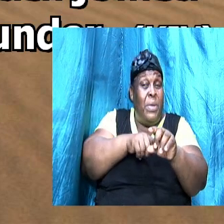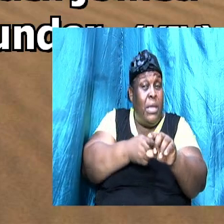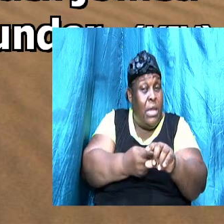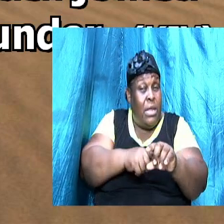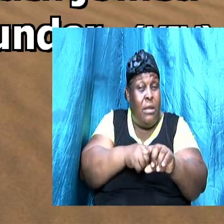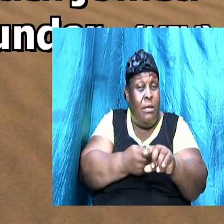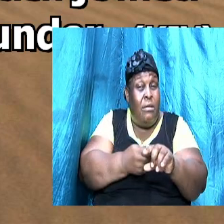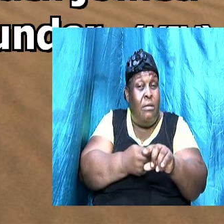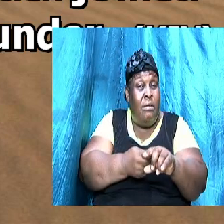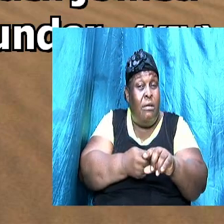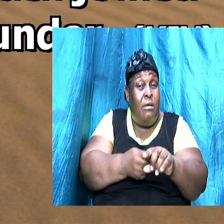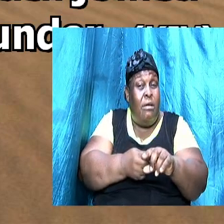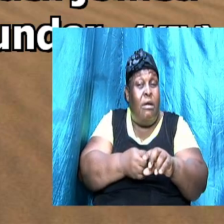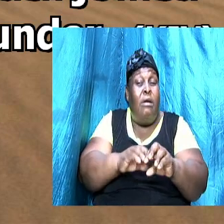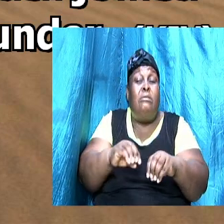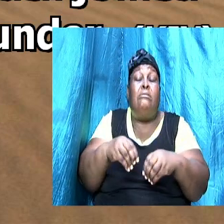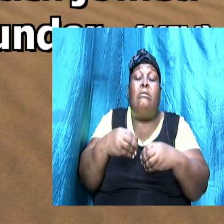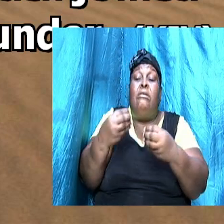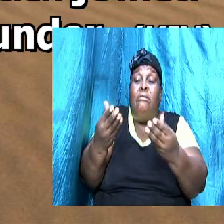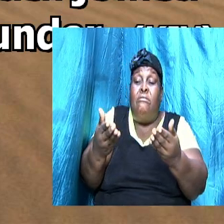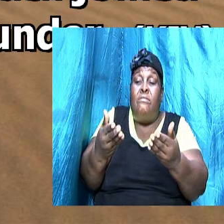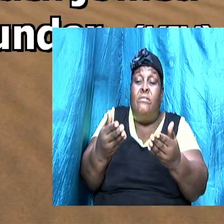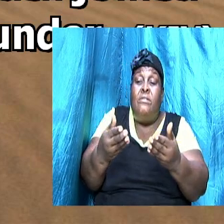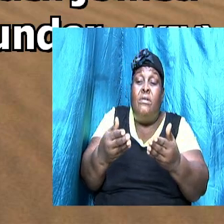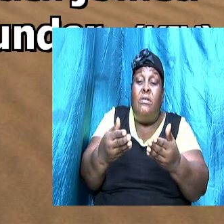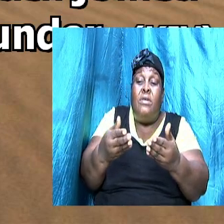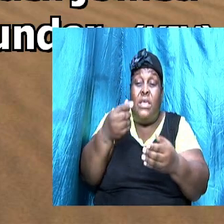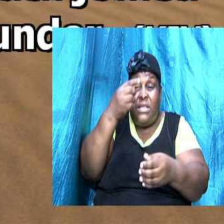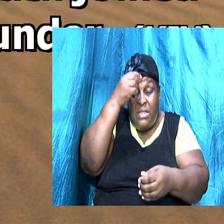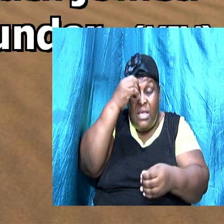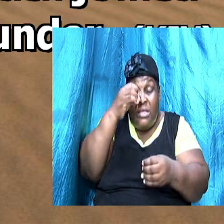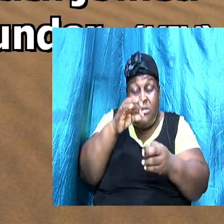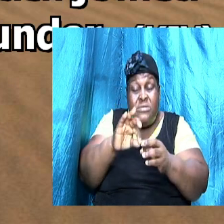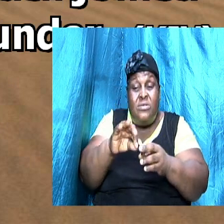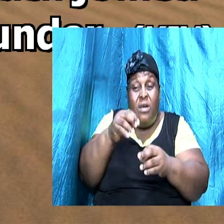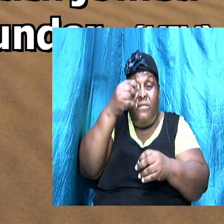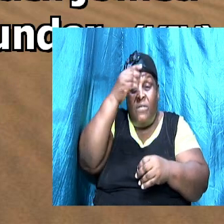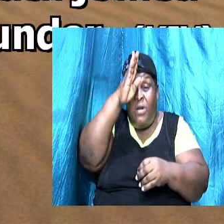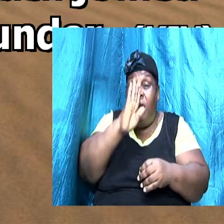the intention of God as it relates to